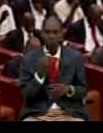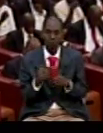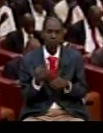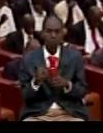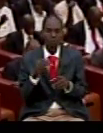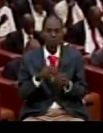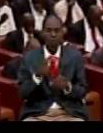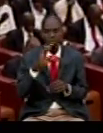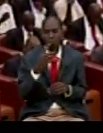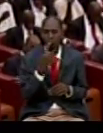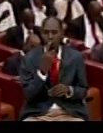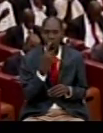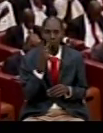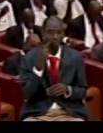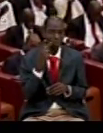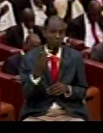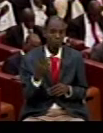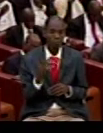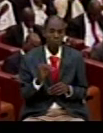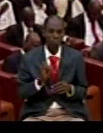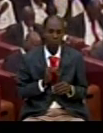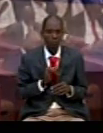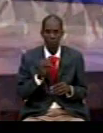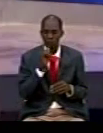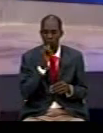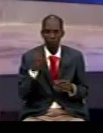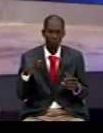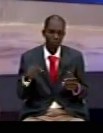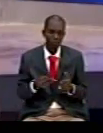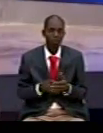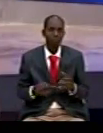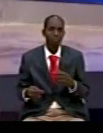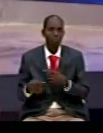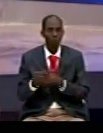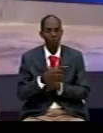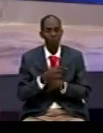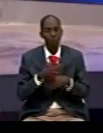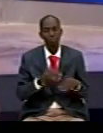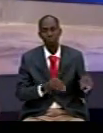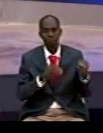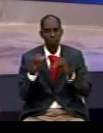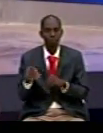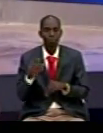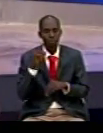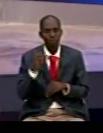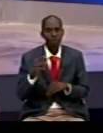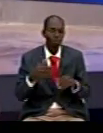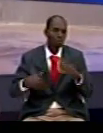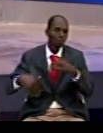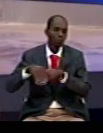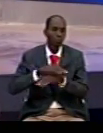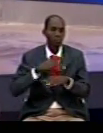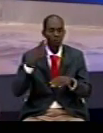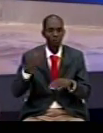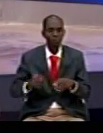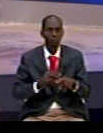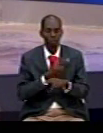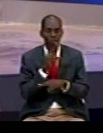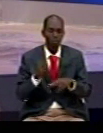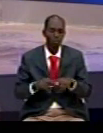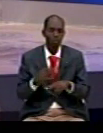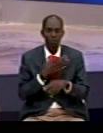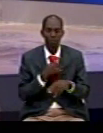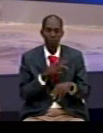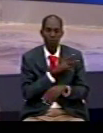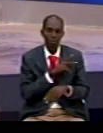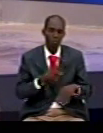mouth. See, I have this day set thee over the nations and over the kingdoms